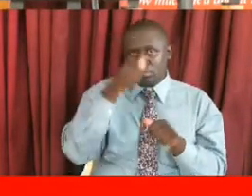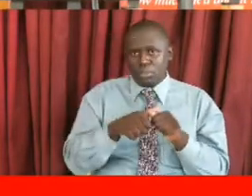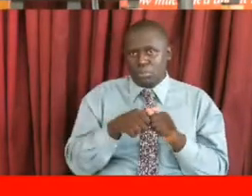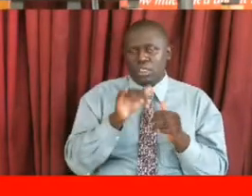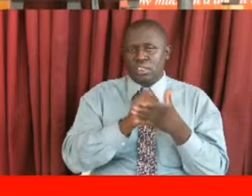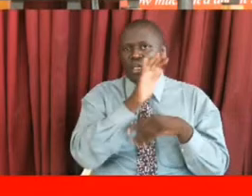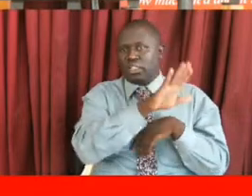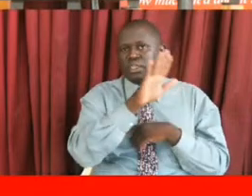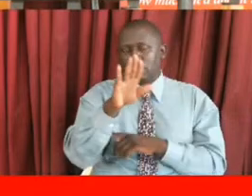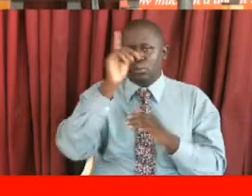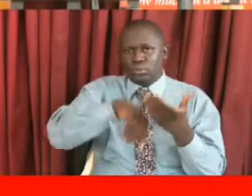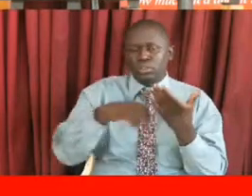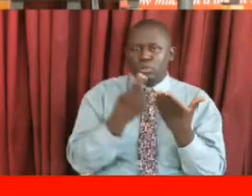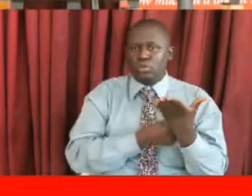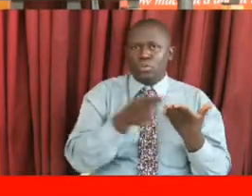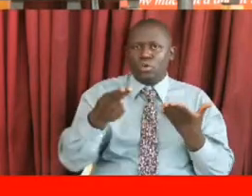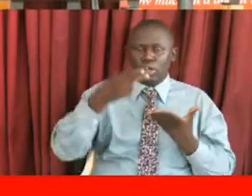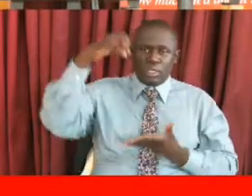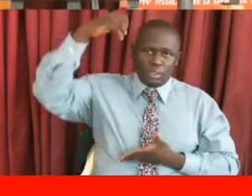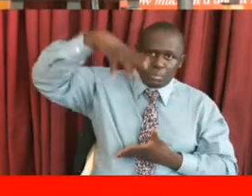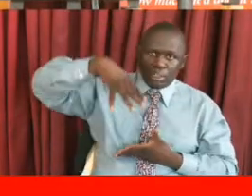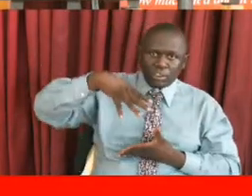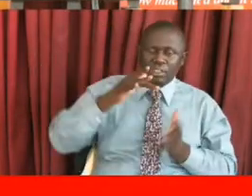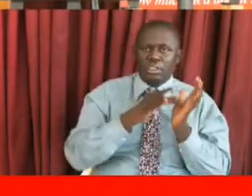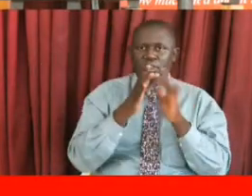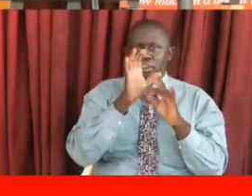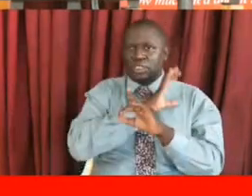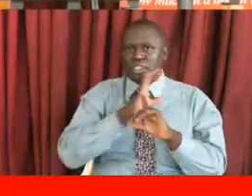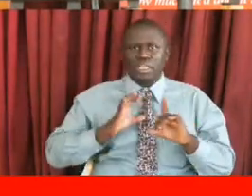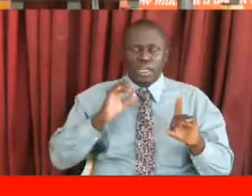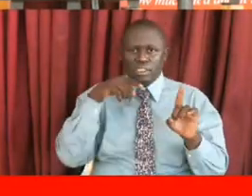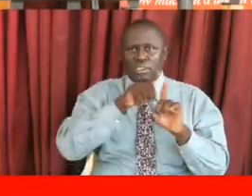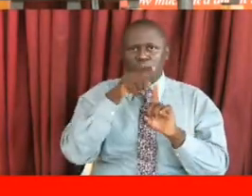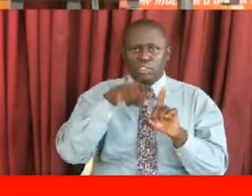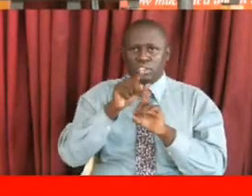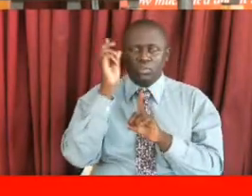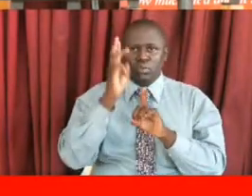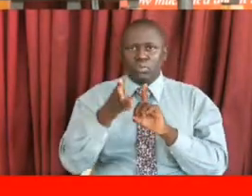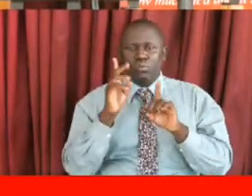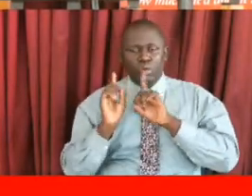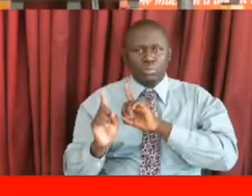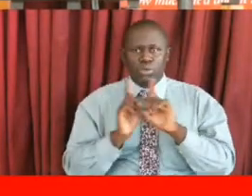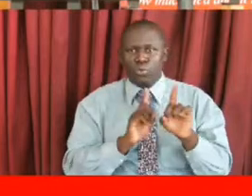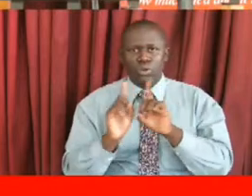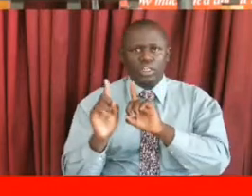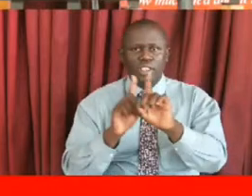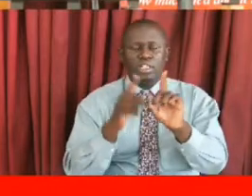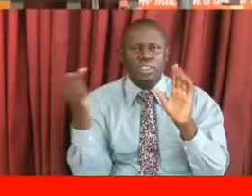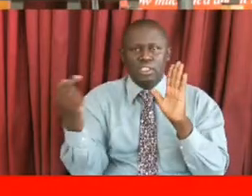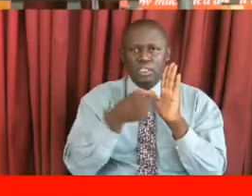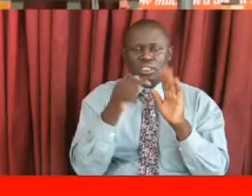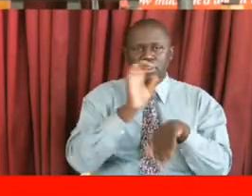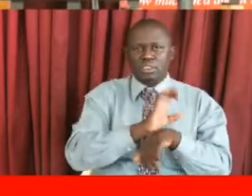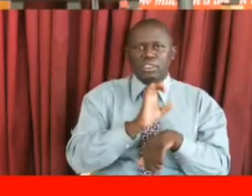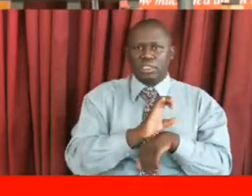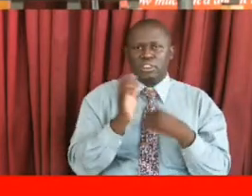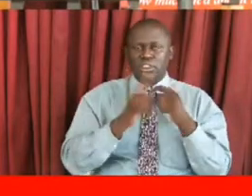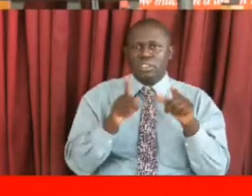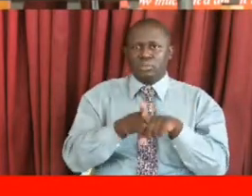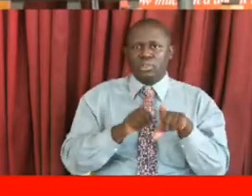divine presence Jesus Christ himself will be walking in this church